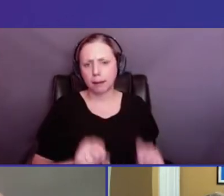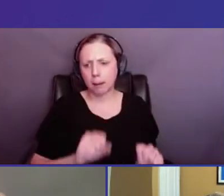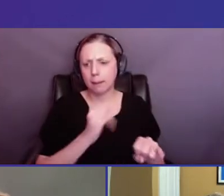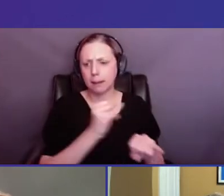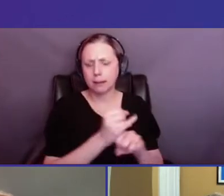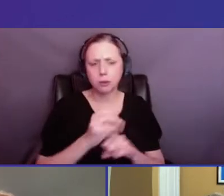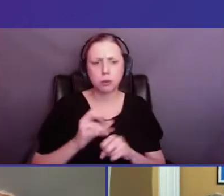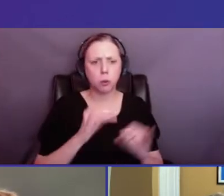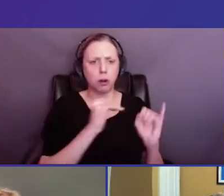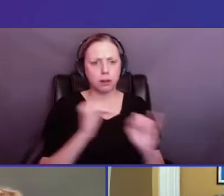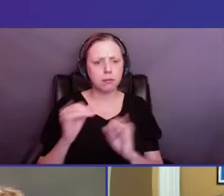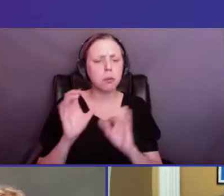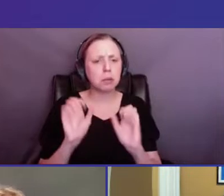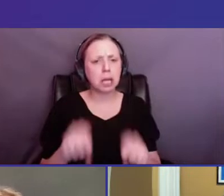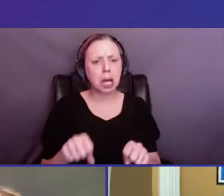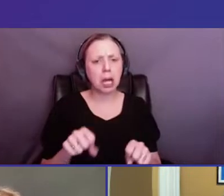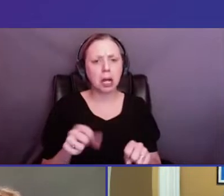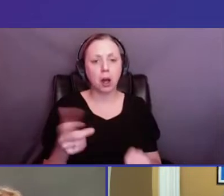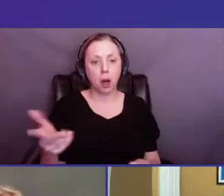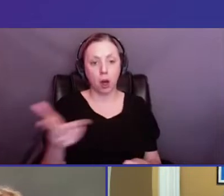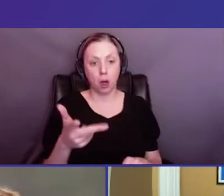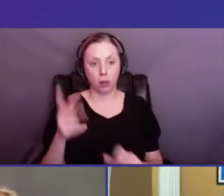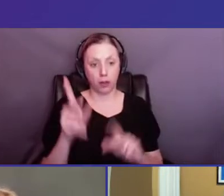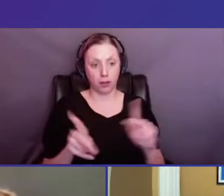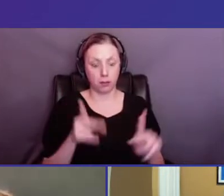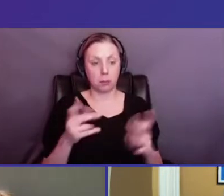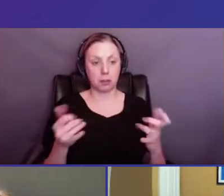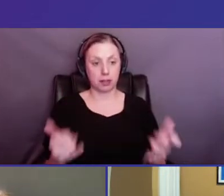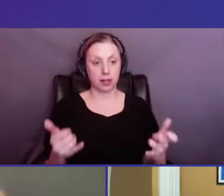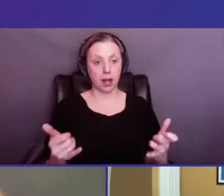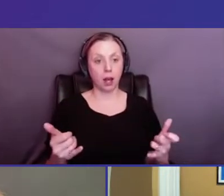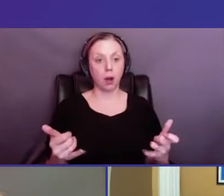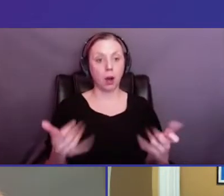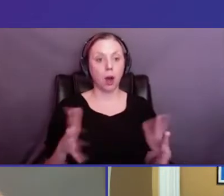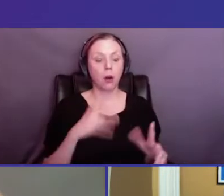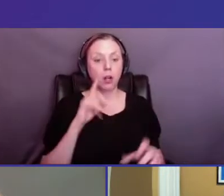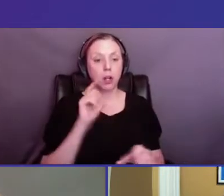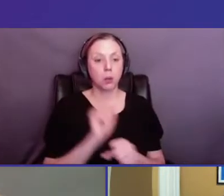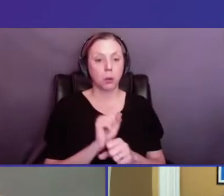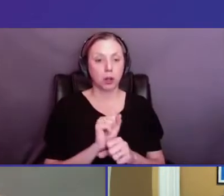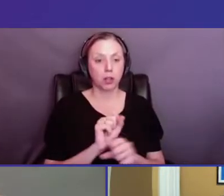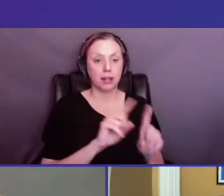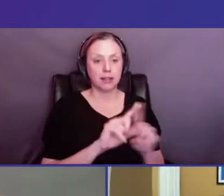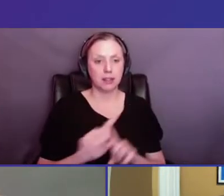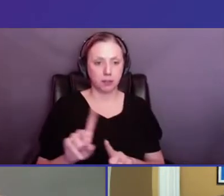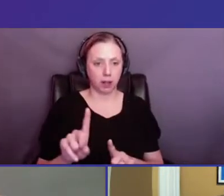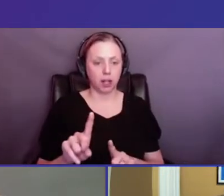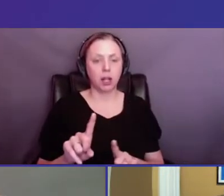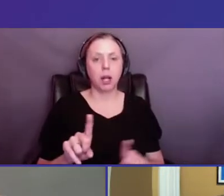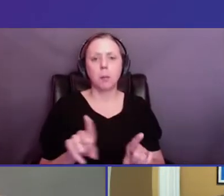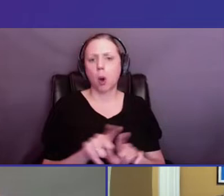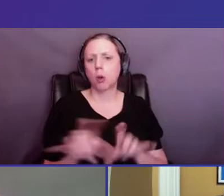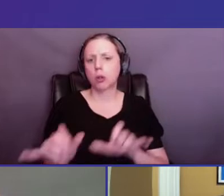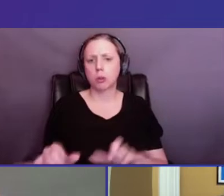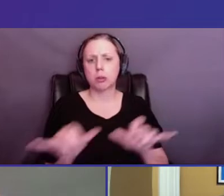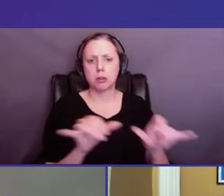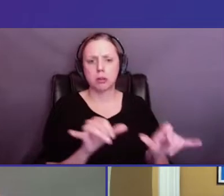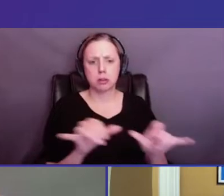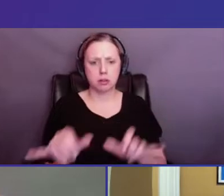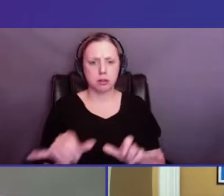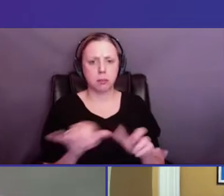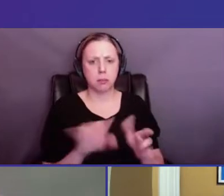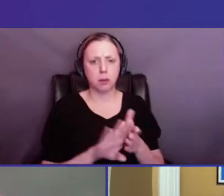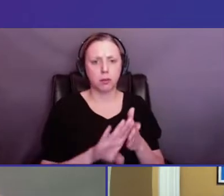individuals. And all three of them worked on very different, but also very similar